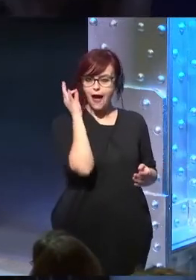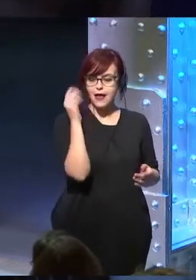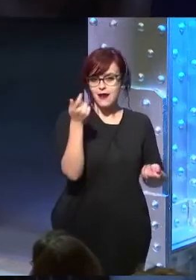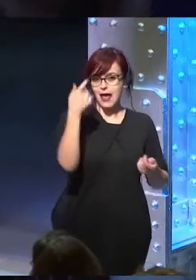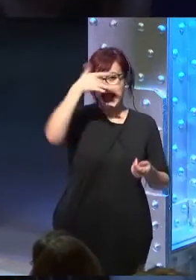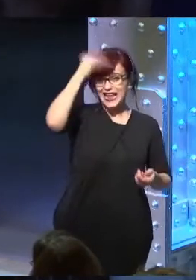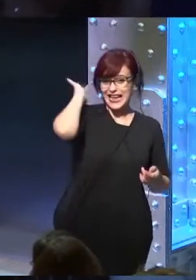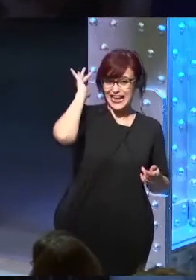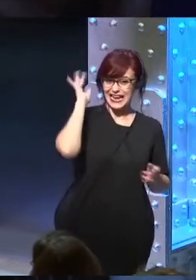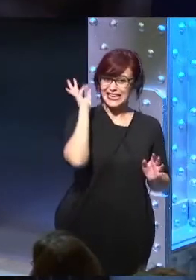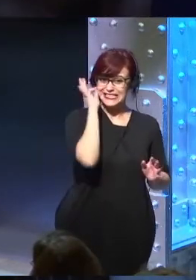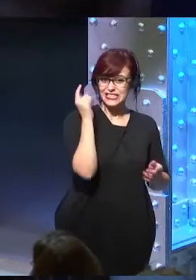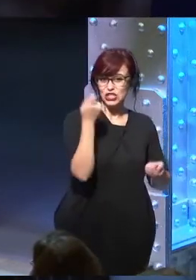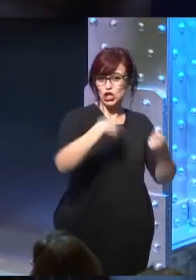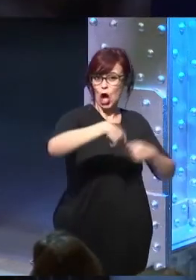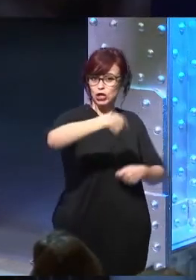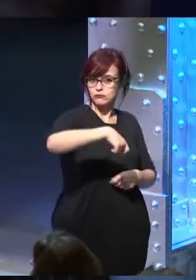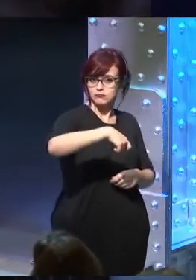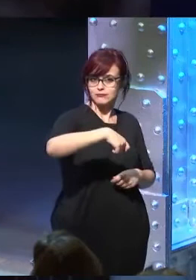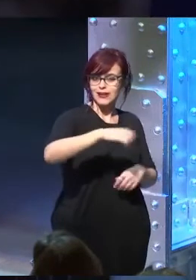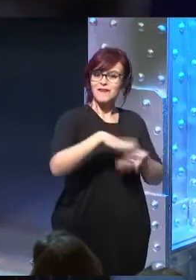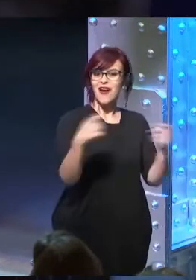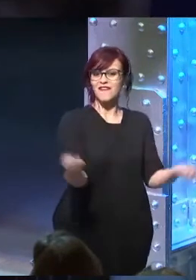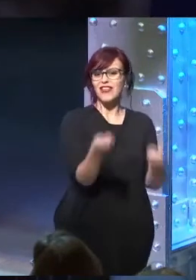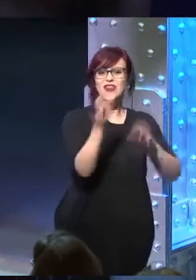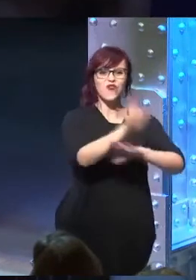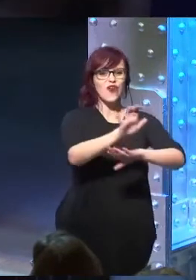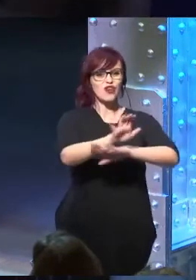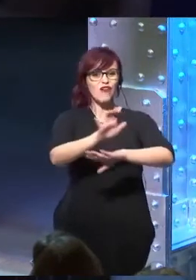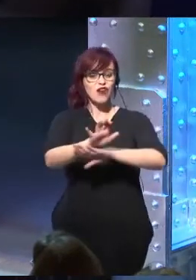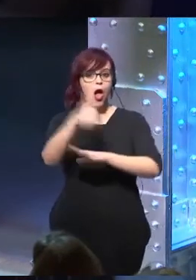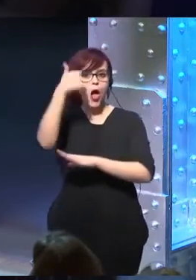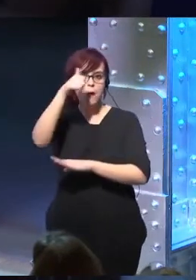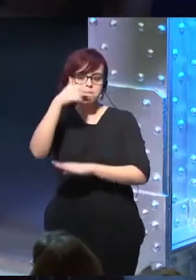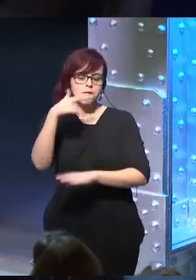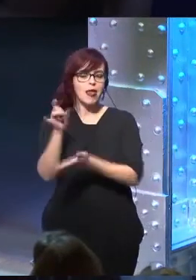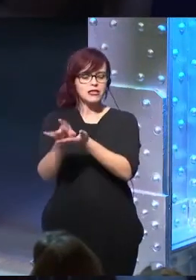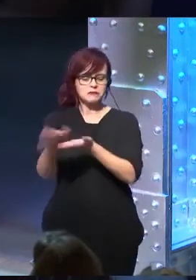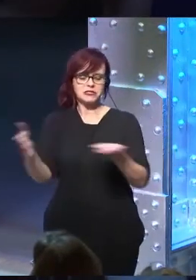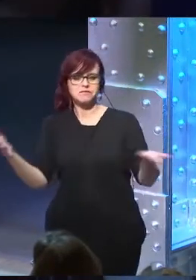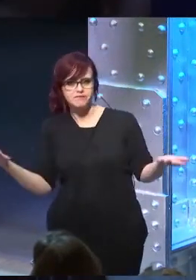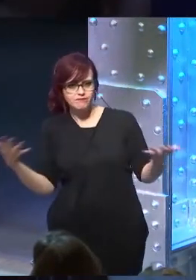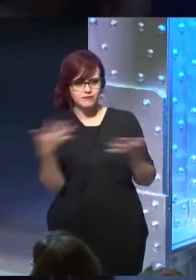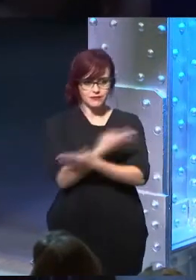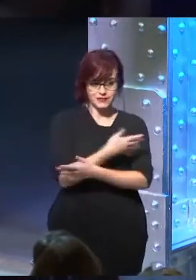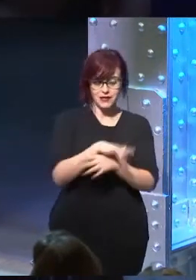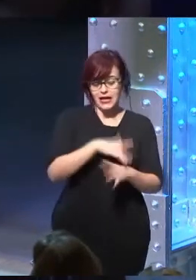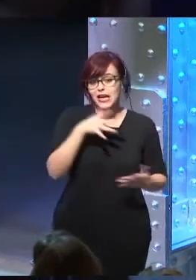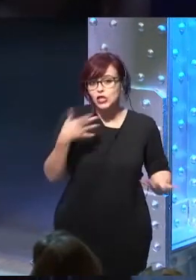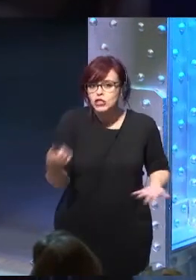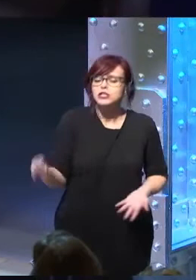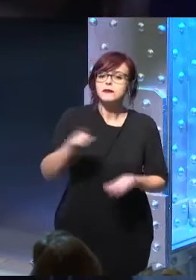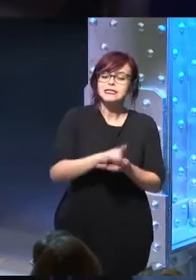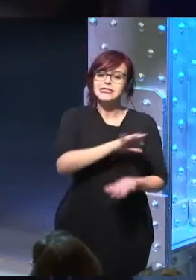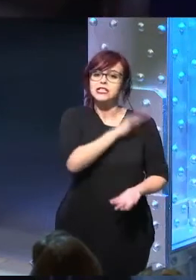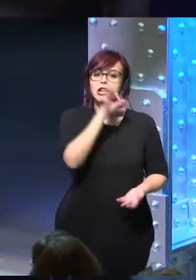So, oops, sorry, wrong way. To go back to Miss Triggs, the question is, what can we do for